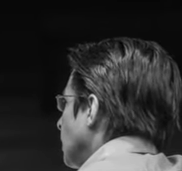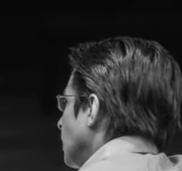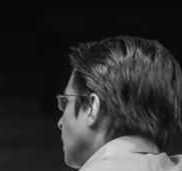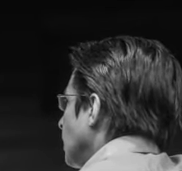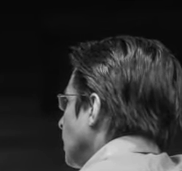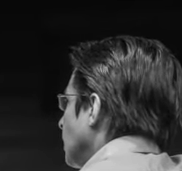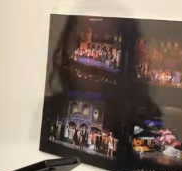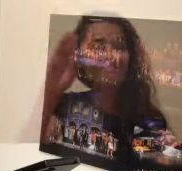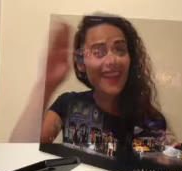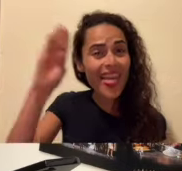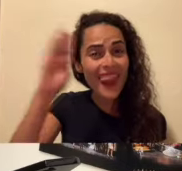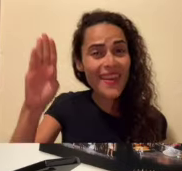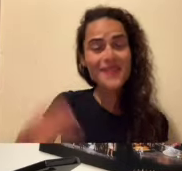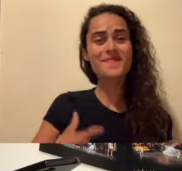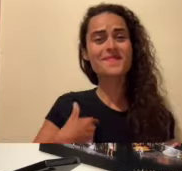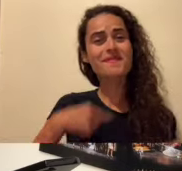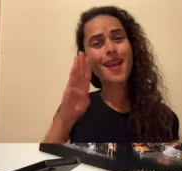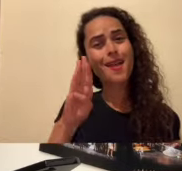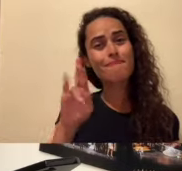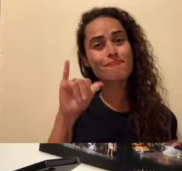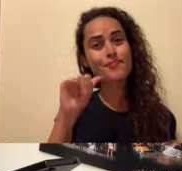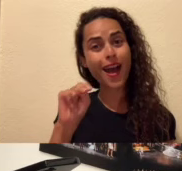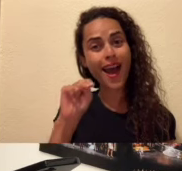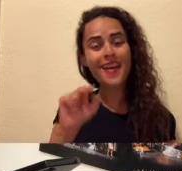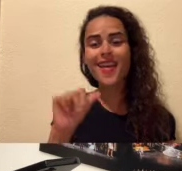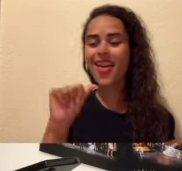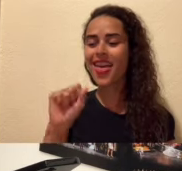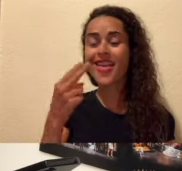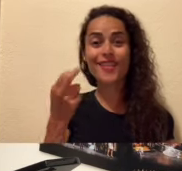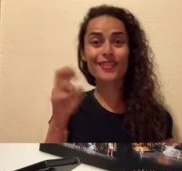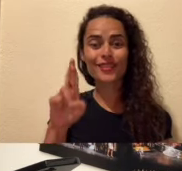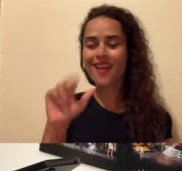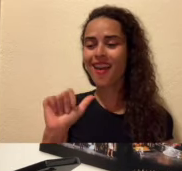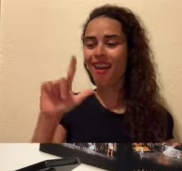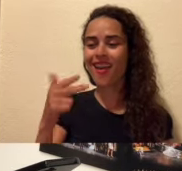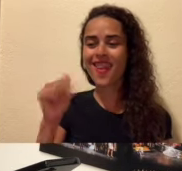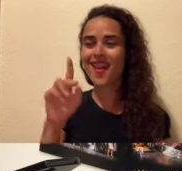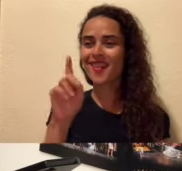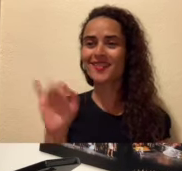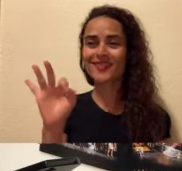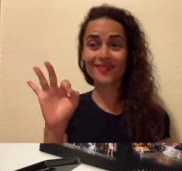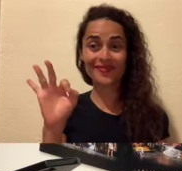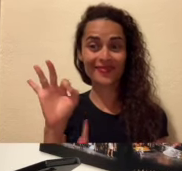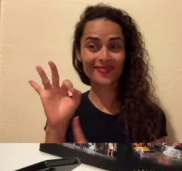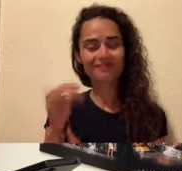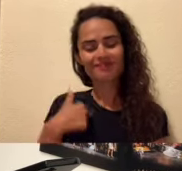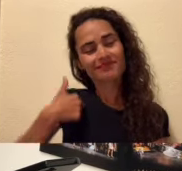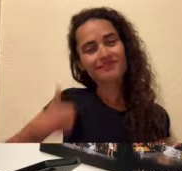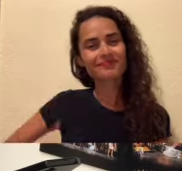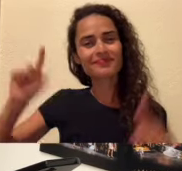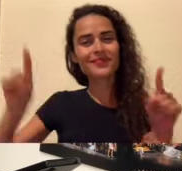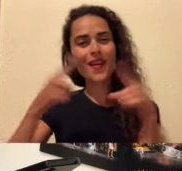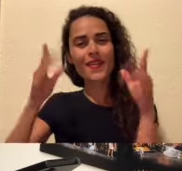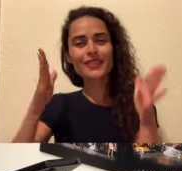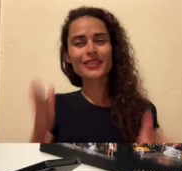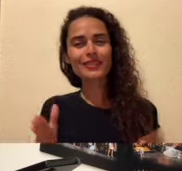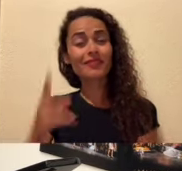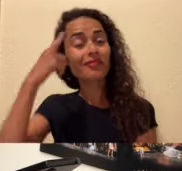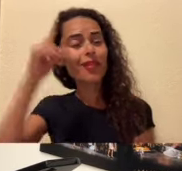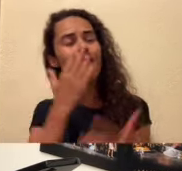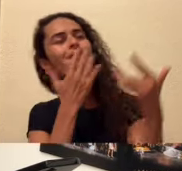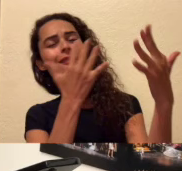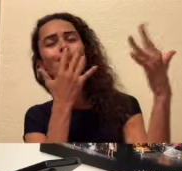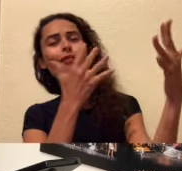Sirenita. Hello, my name is Brian Asher Alhadif, and I am